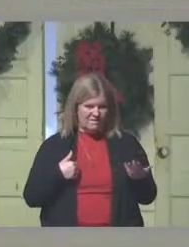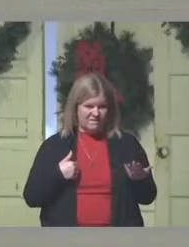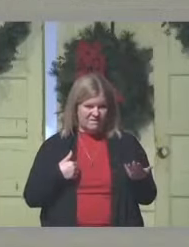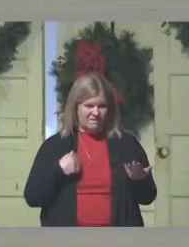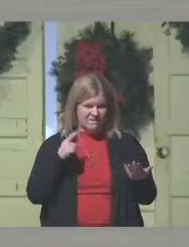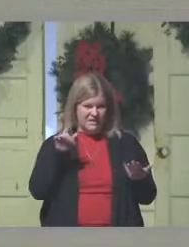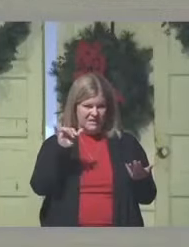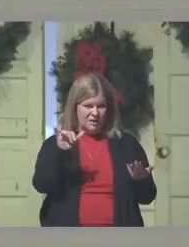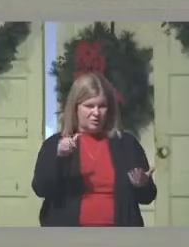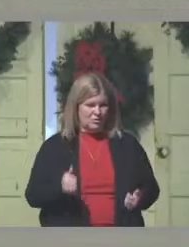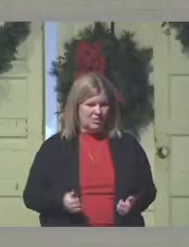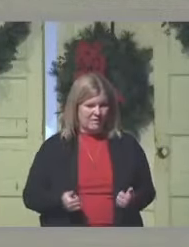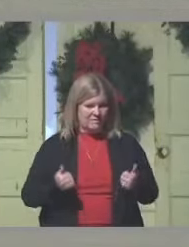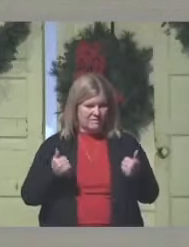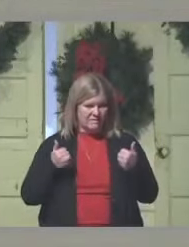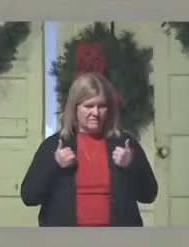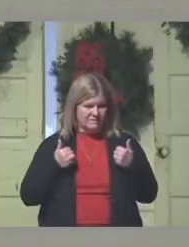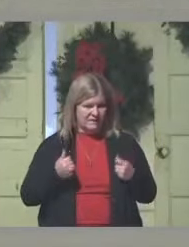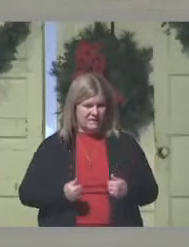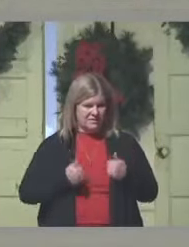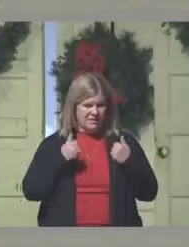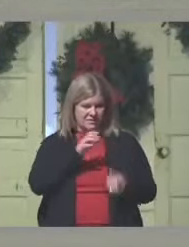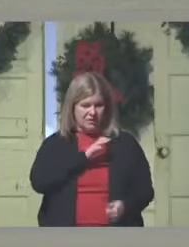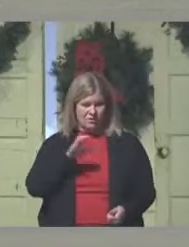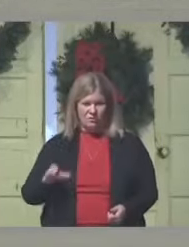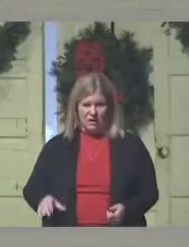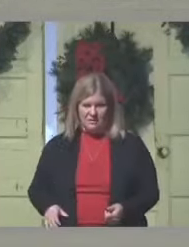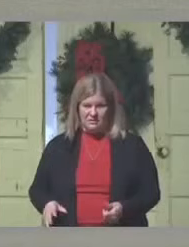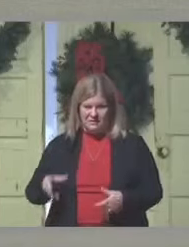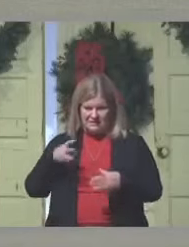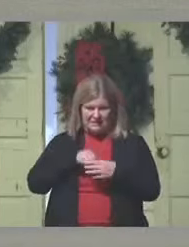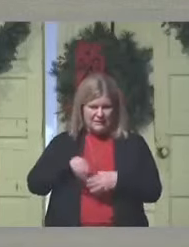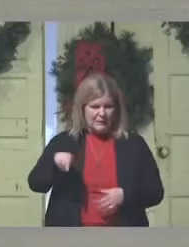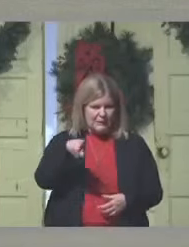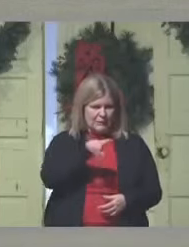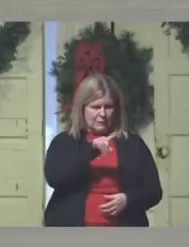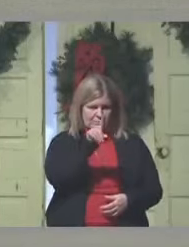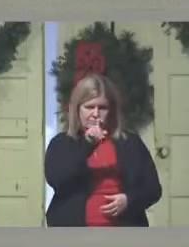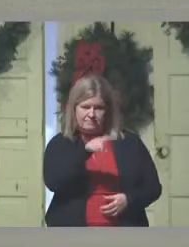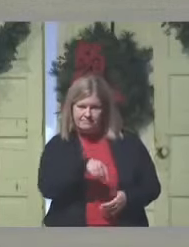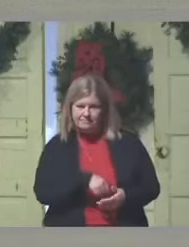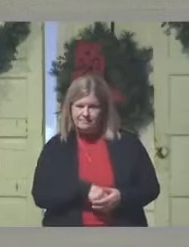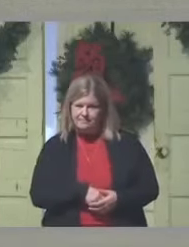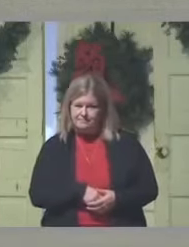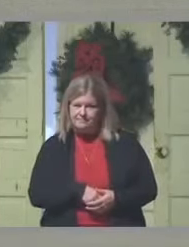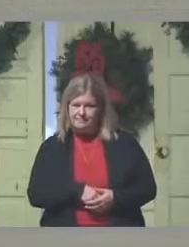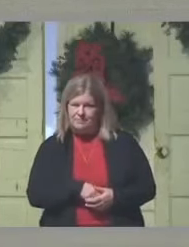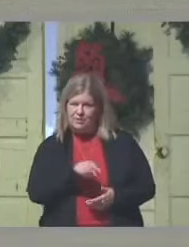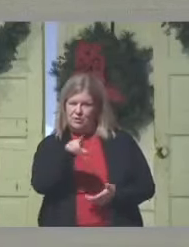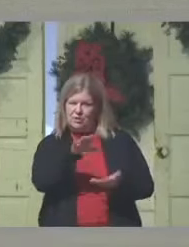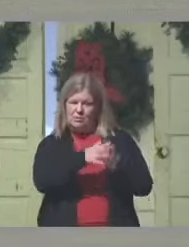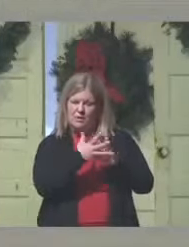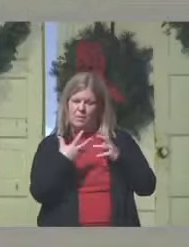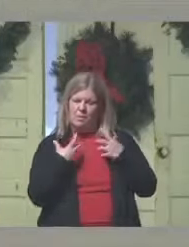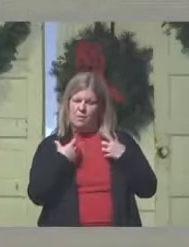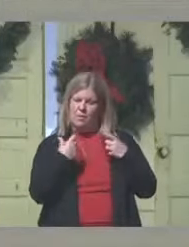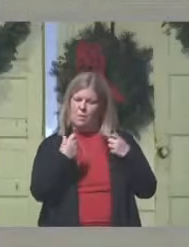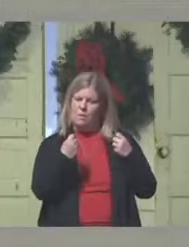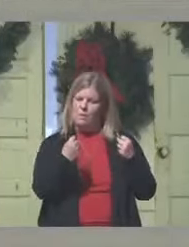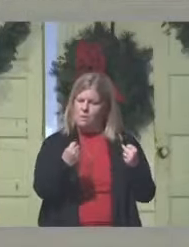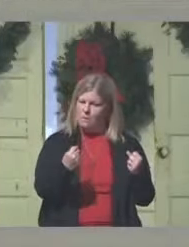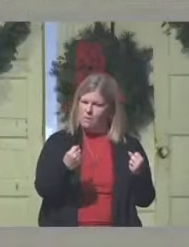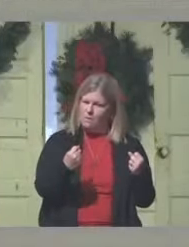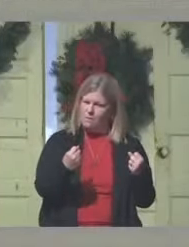Do you have the eternal life of the living Christ living in you to make you whole and complete